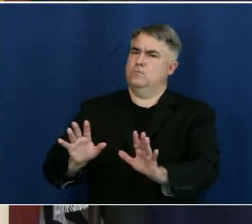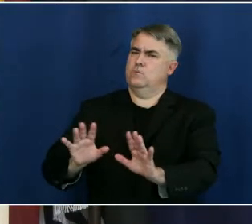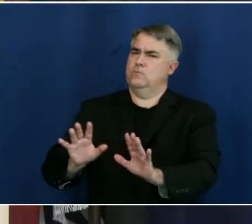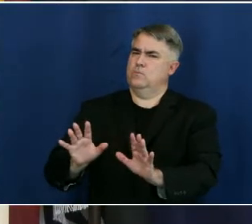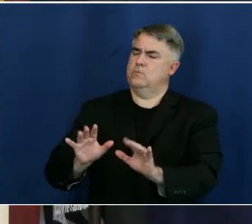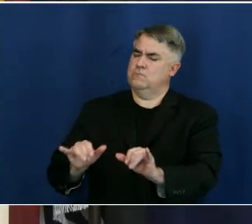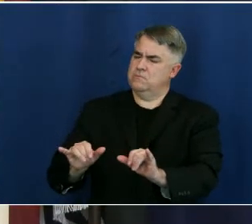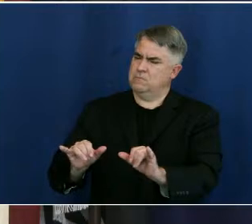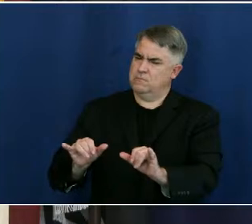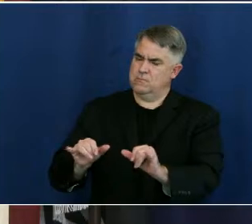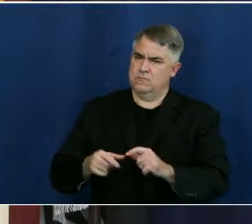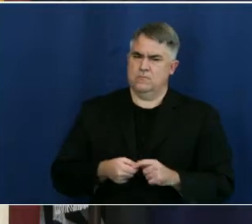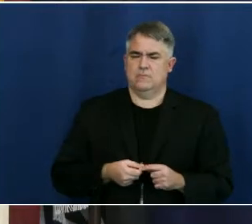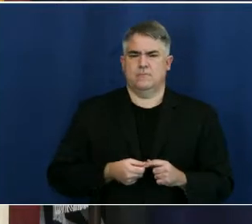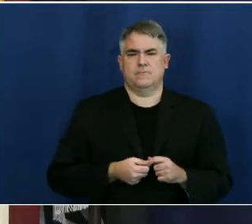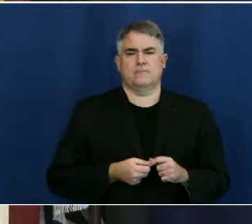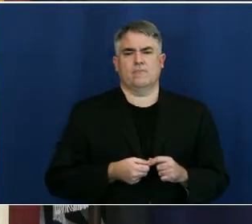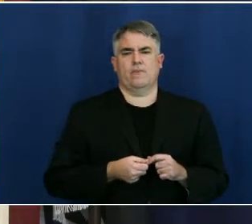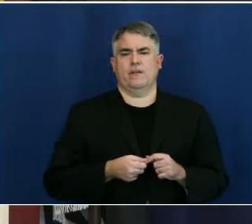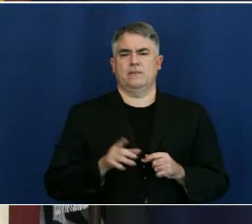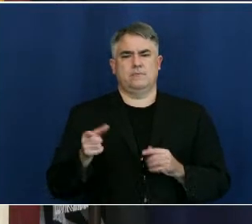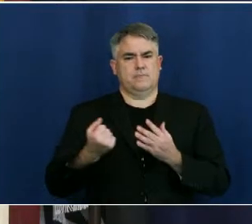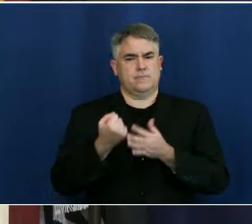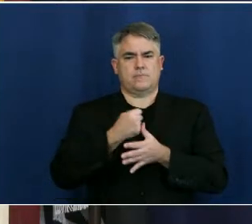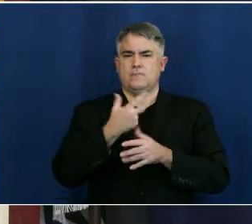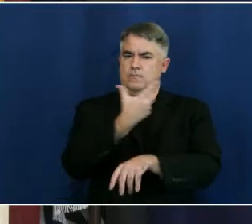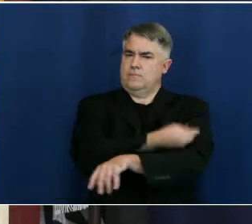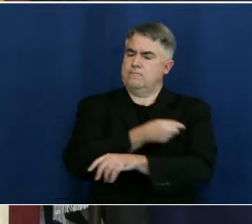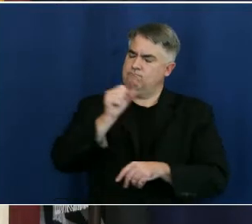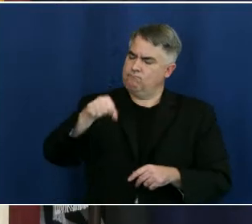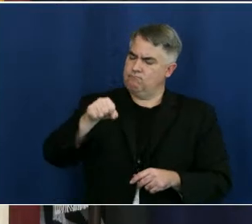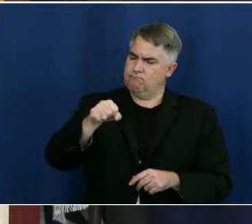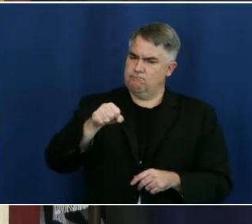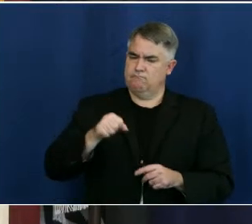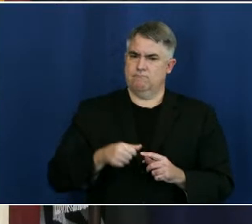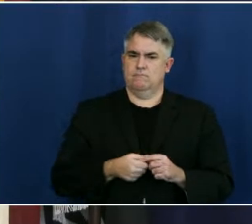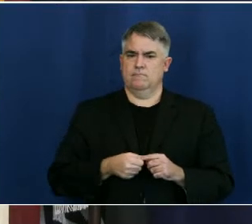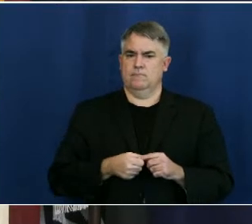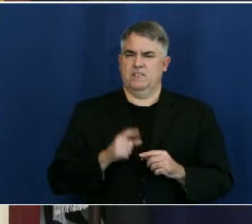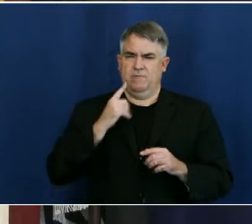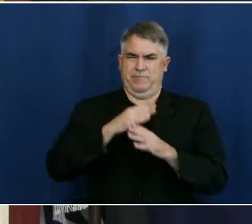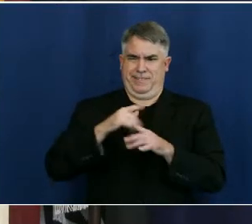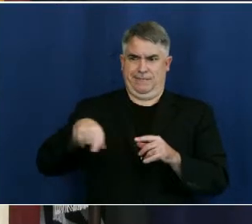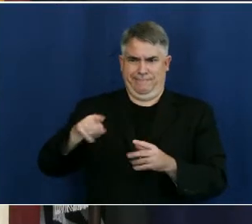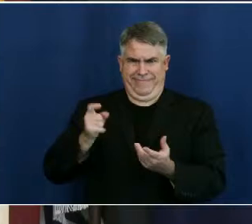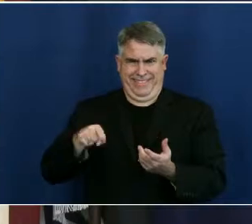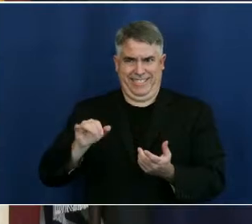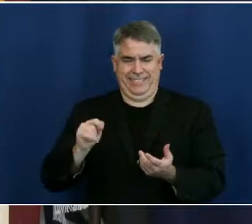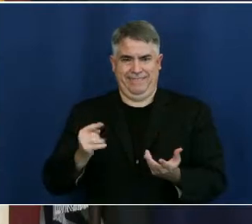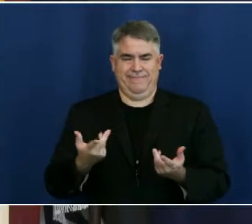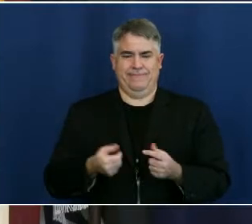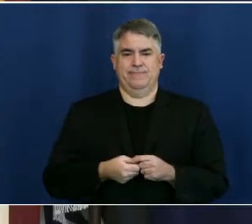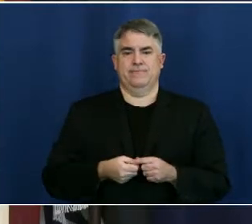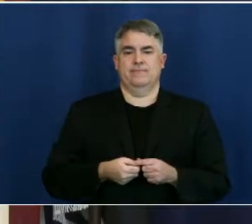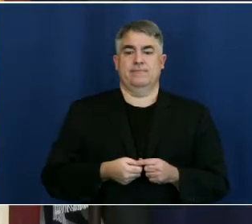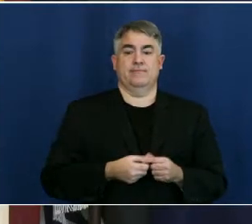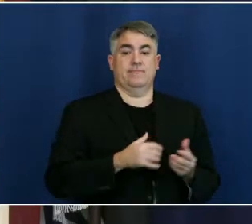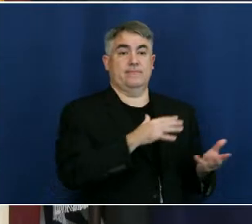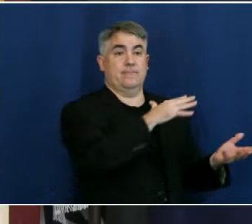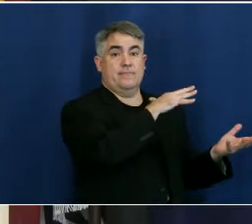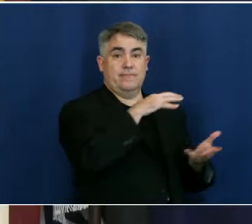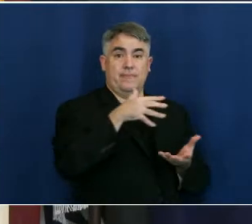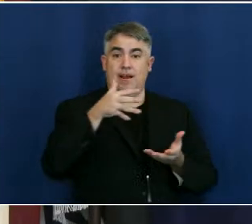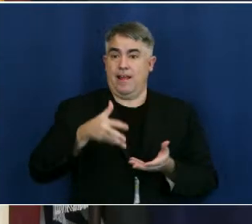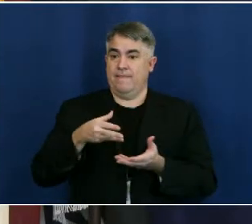we honor all second dose appointments, and then based on the supply, we make those first dose